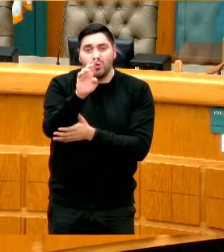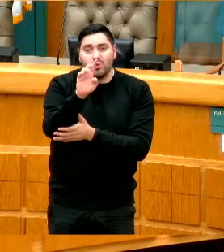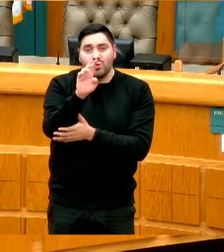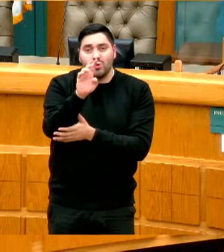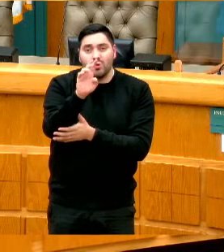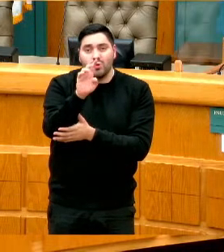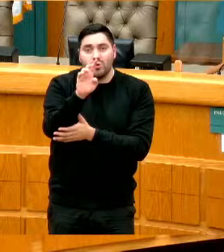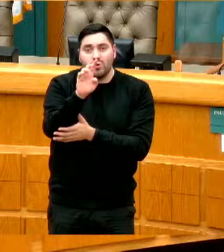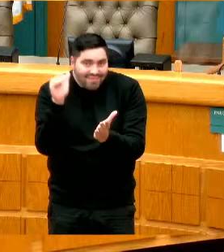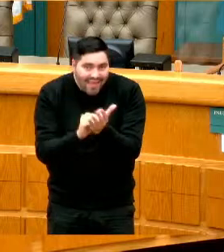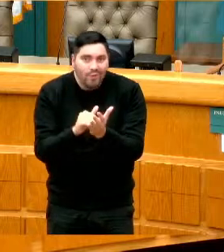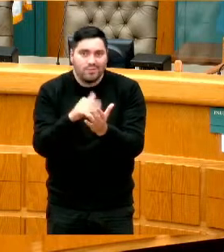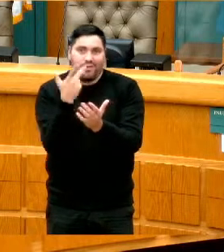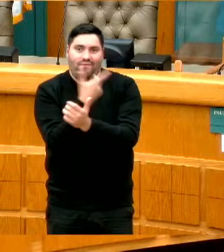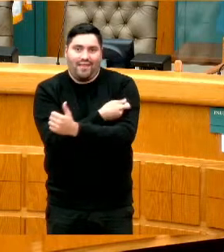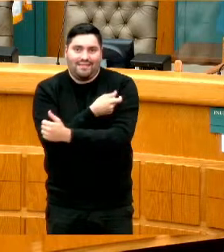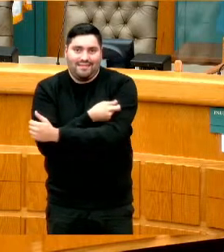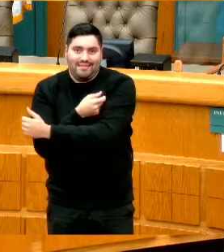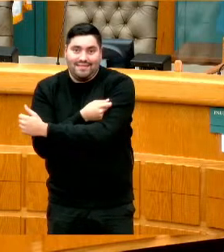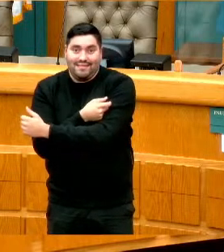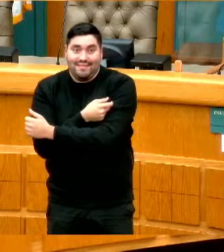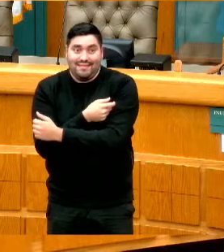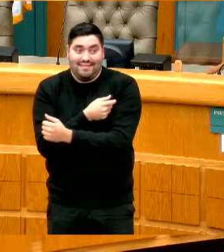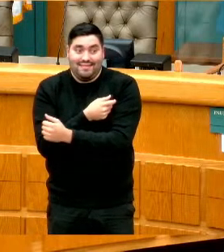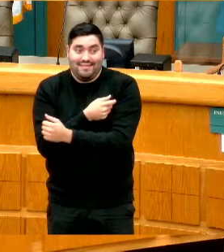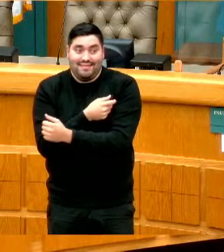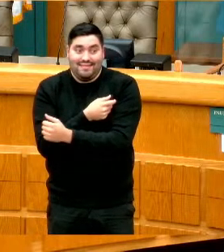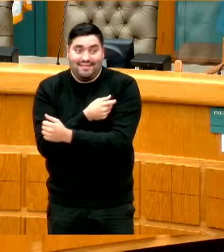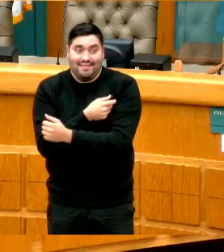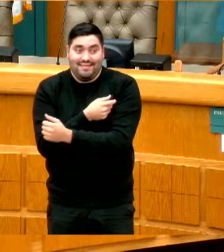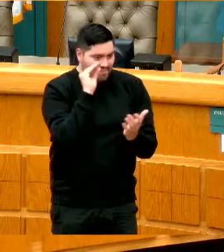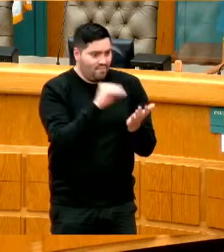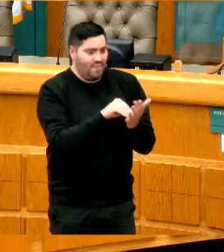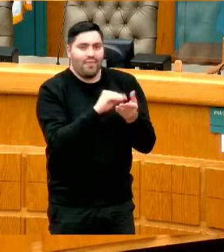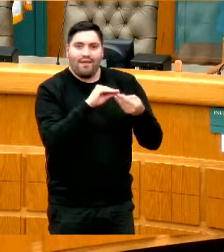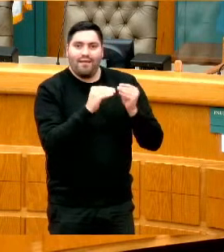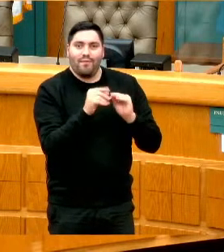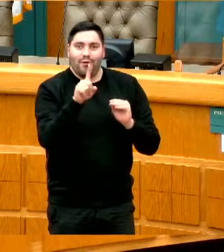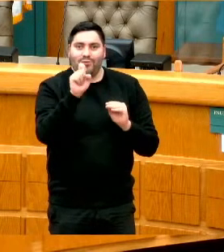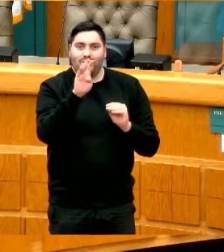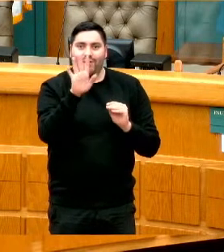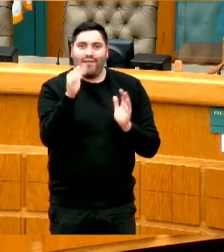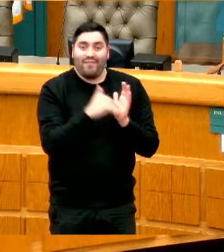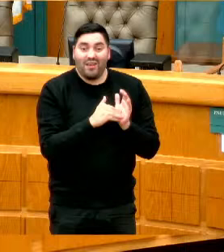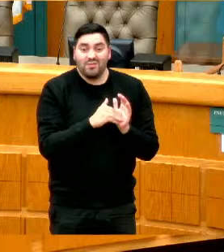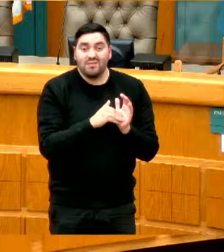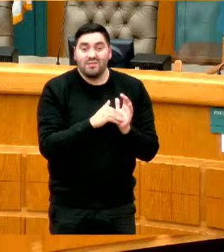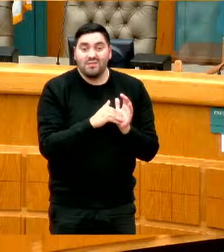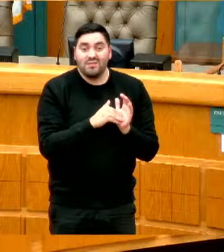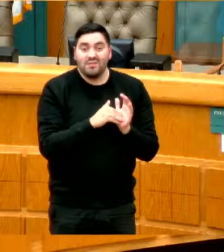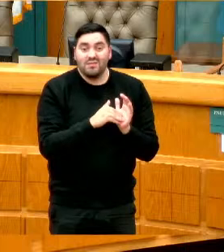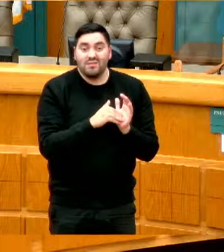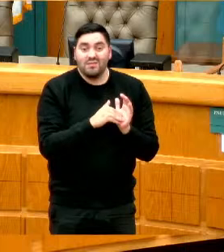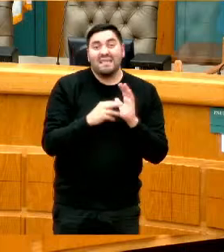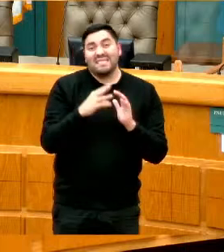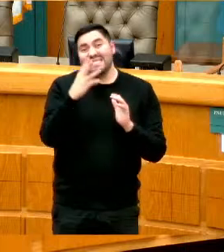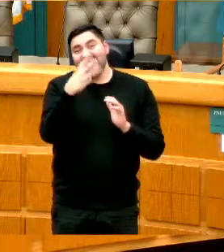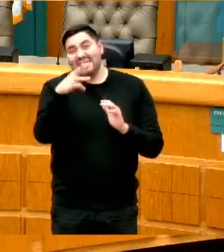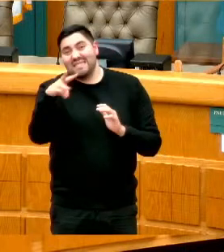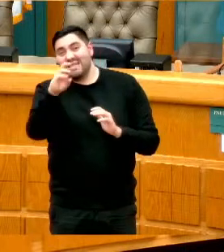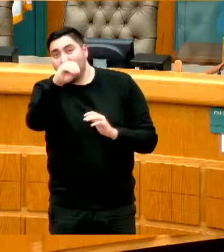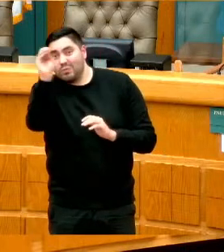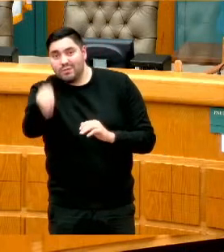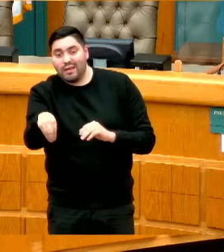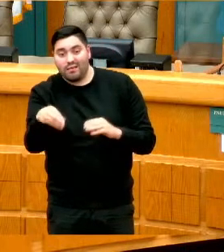145,000 vaccines as of yesterday, March 30th. That equates to about 16% of Nueces